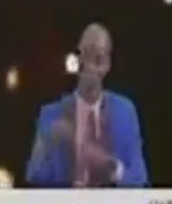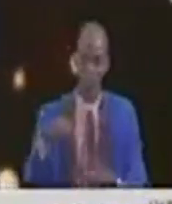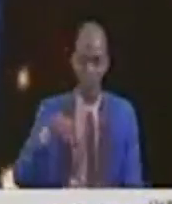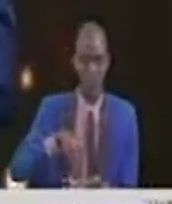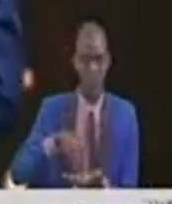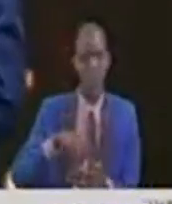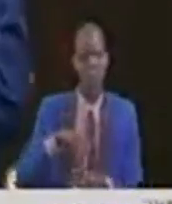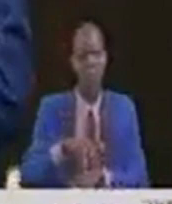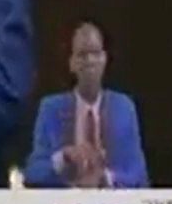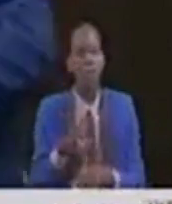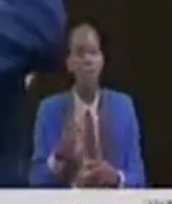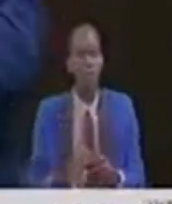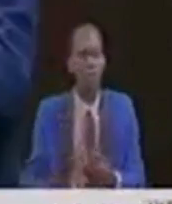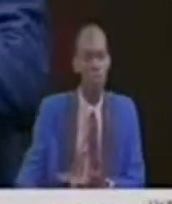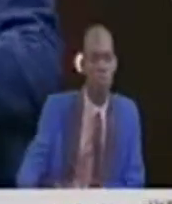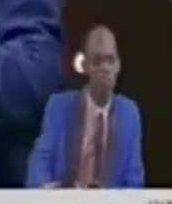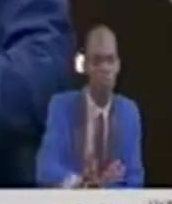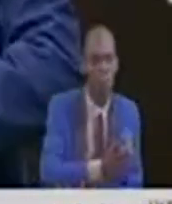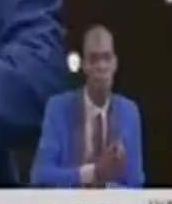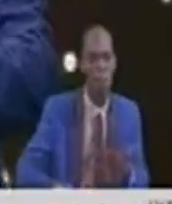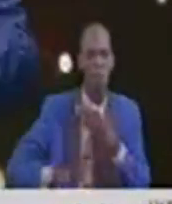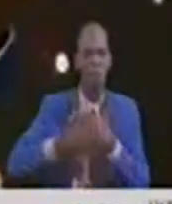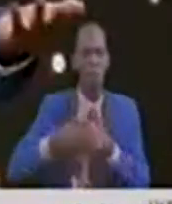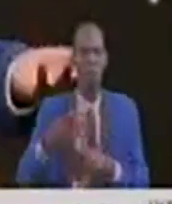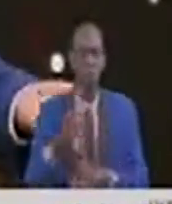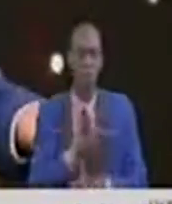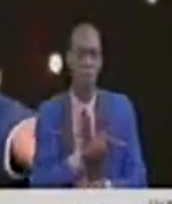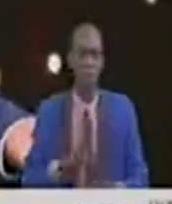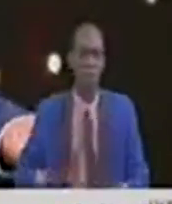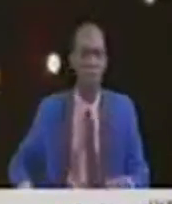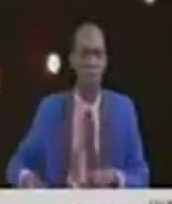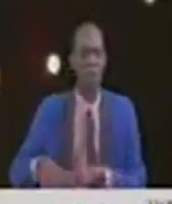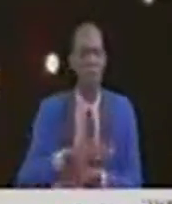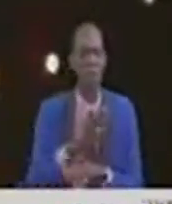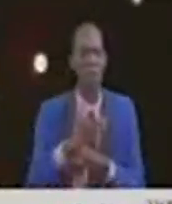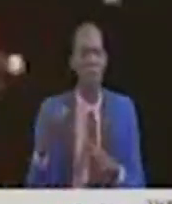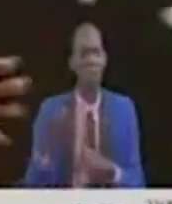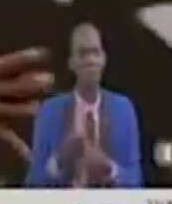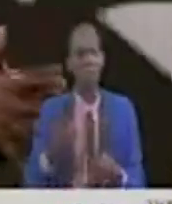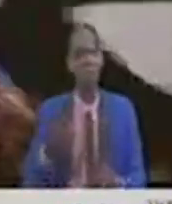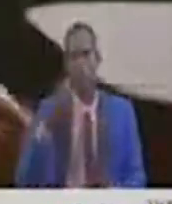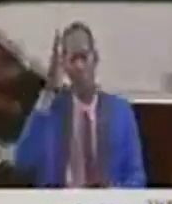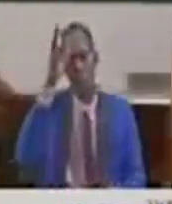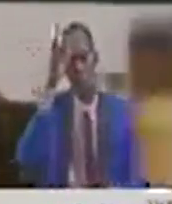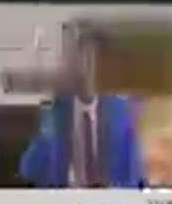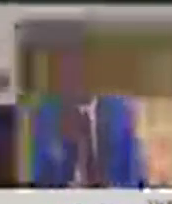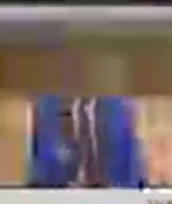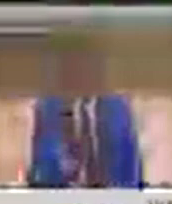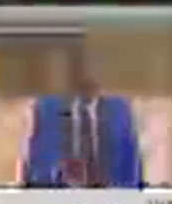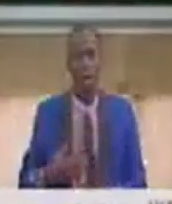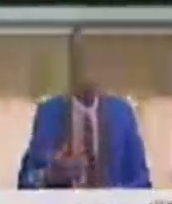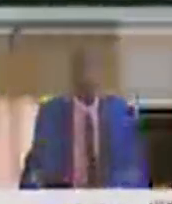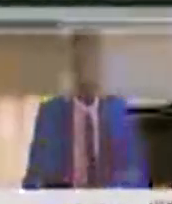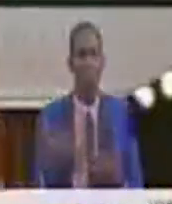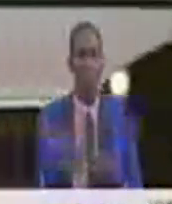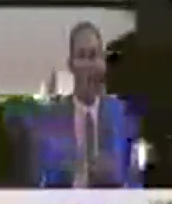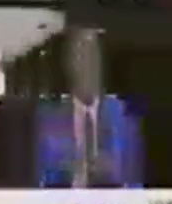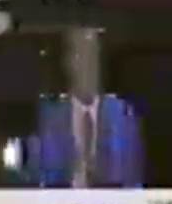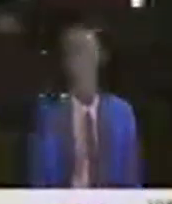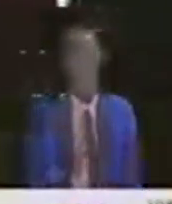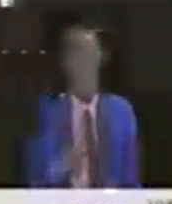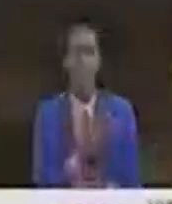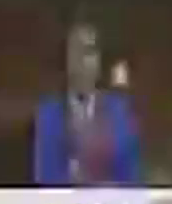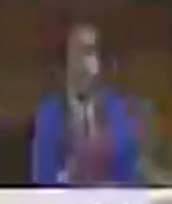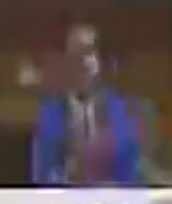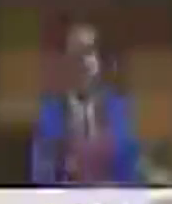the kingdom from the devil. And that's what God sent Him for. And He said, I want to do your will.